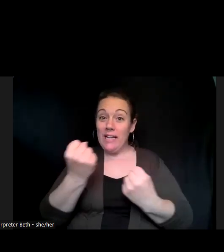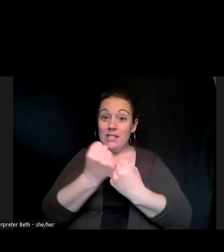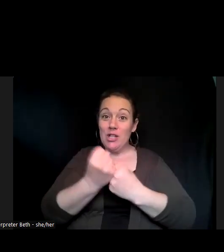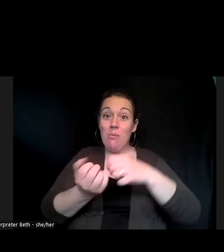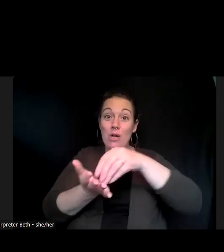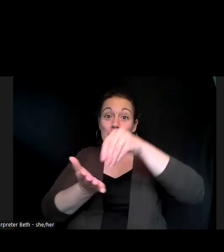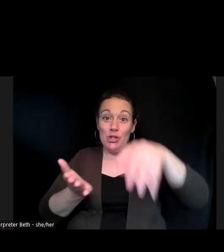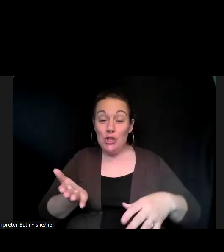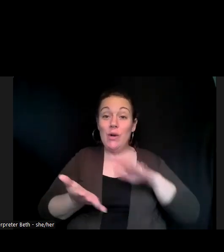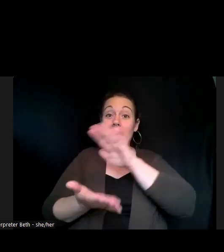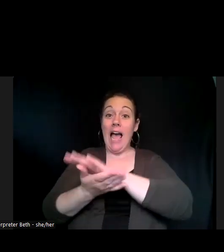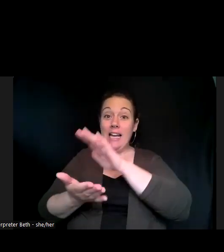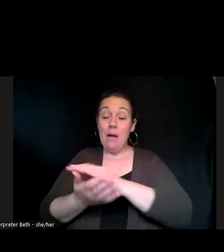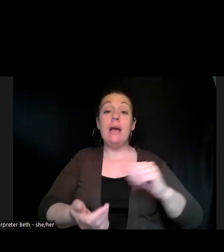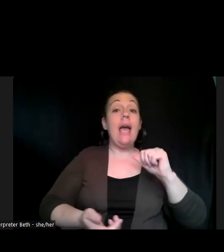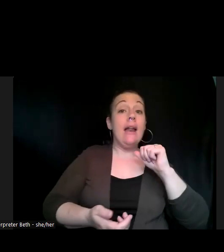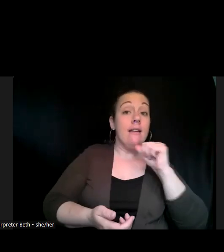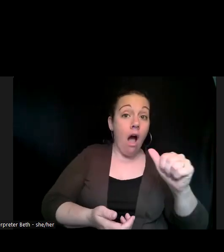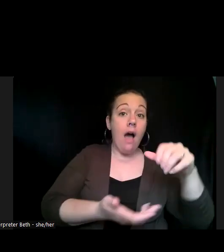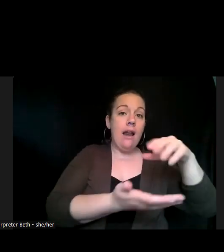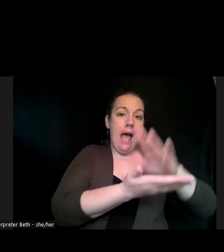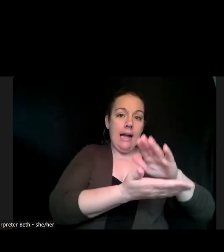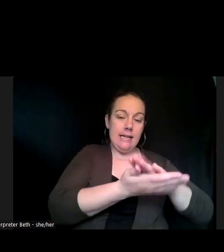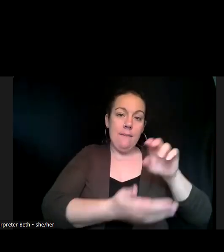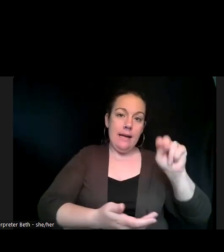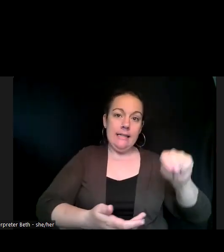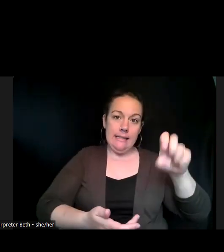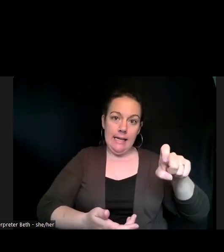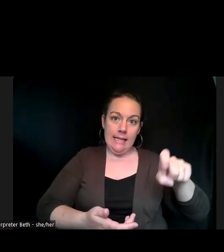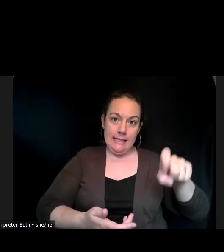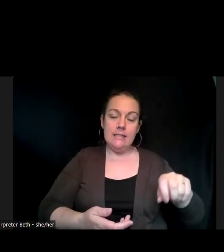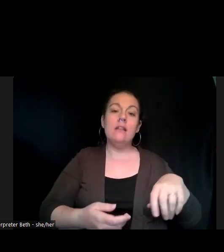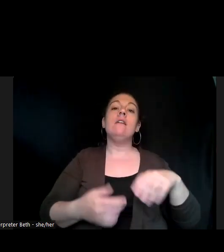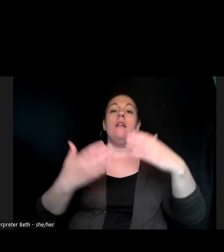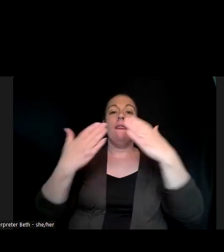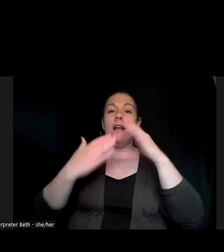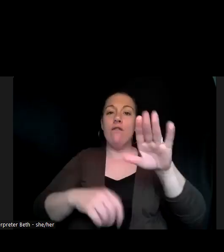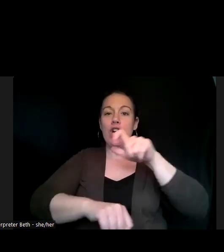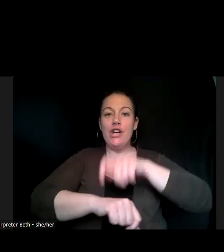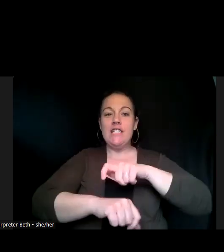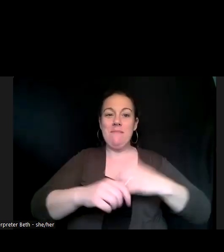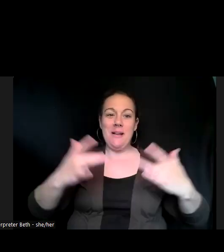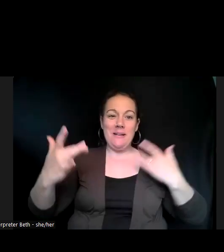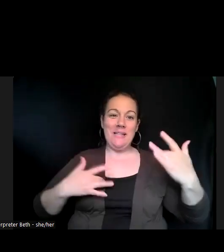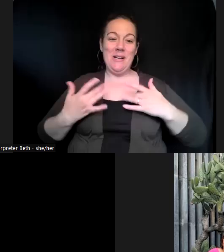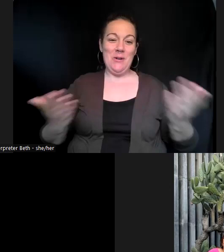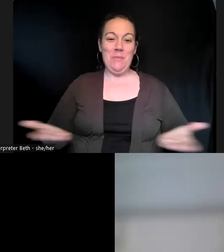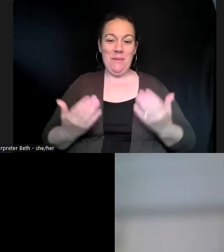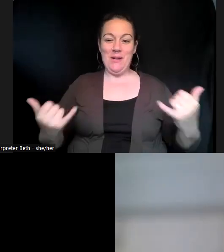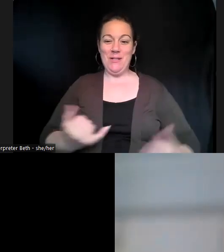and non-academic needs to truly raise the bar on student learning. I want to thank you for your time, and I'm so excited to be here today.